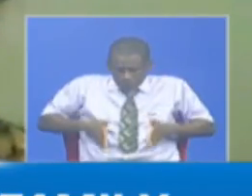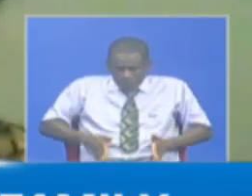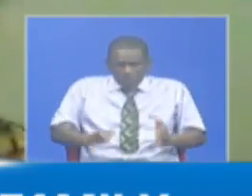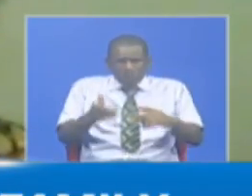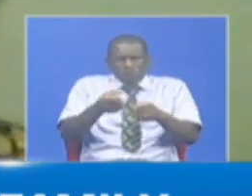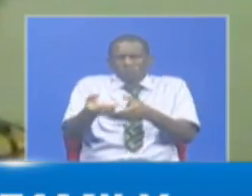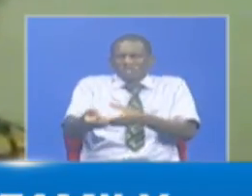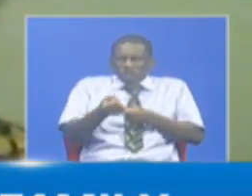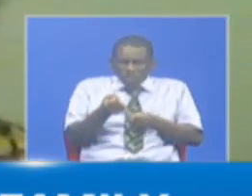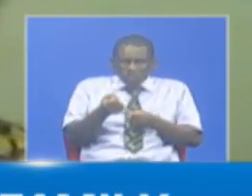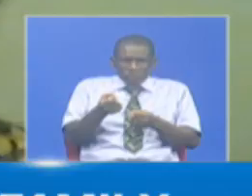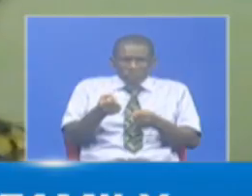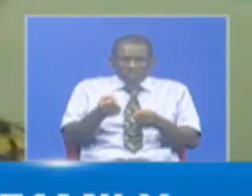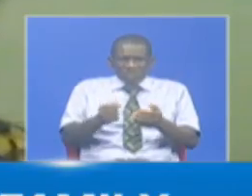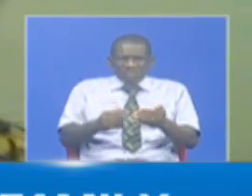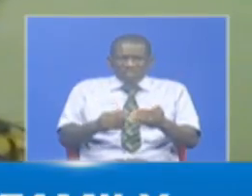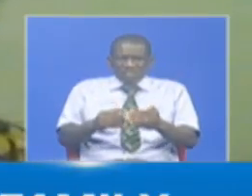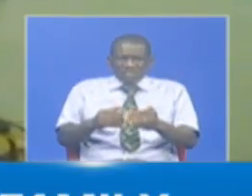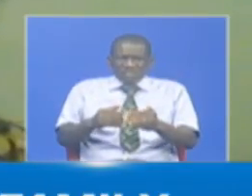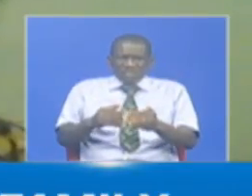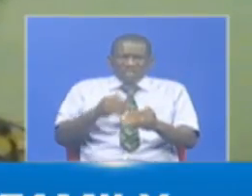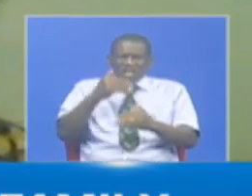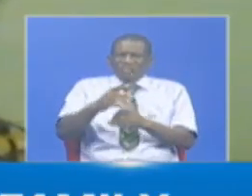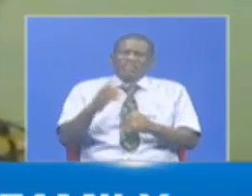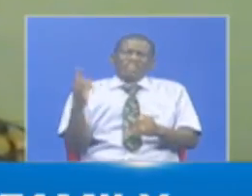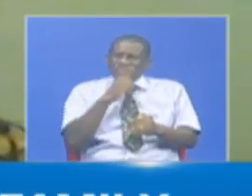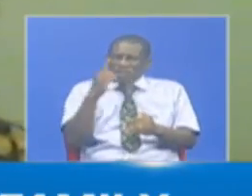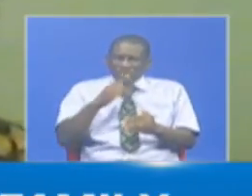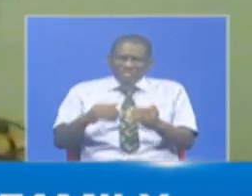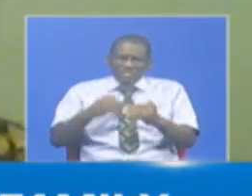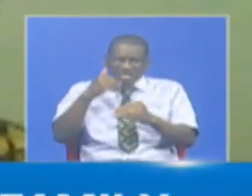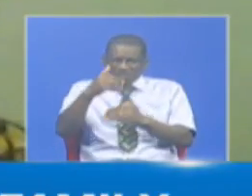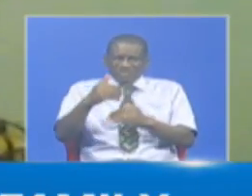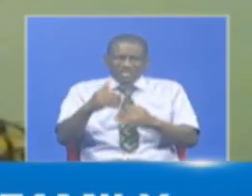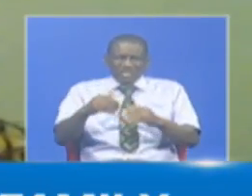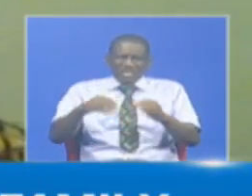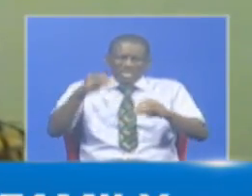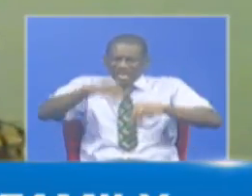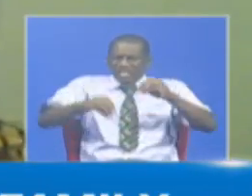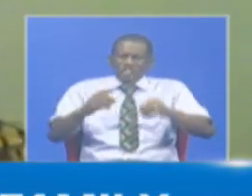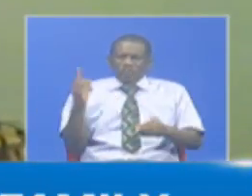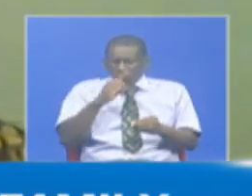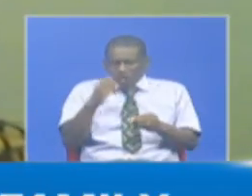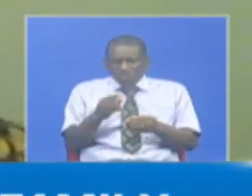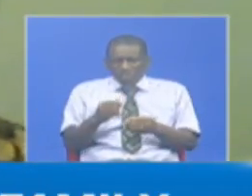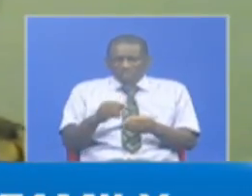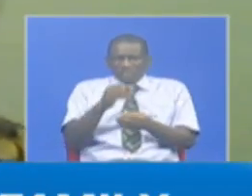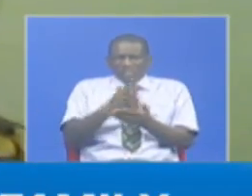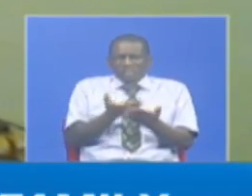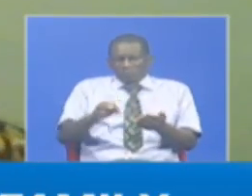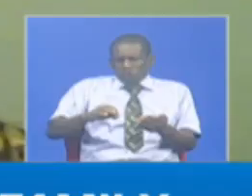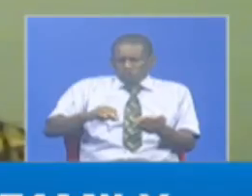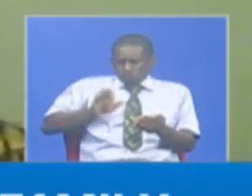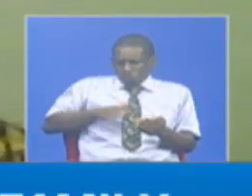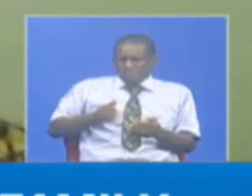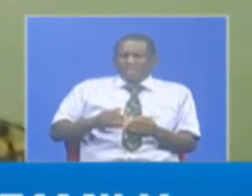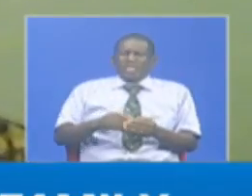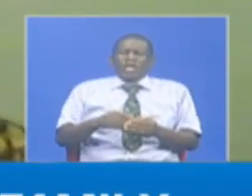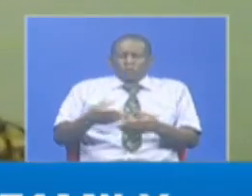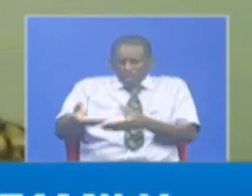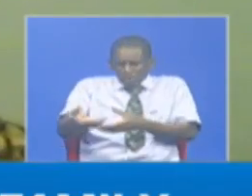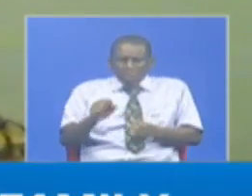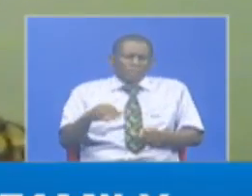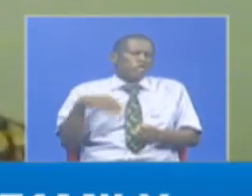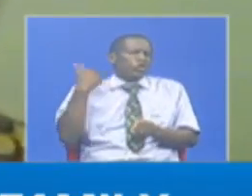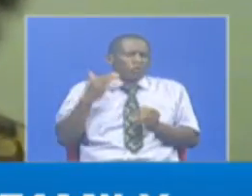rapes, from violations, from the post-election violence. Some of them were gangsters, some of them militia, some of